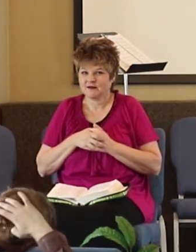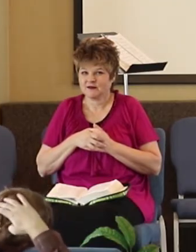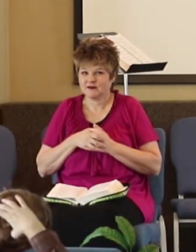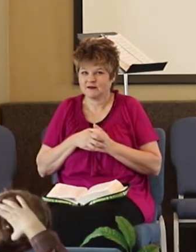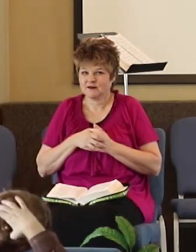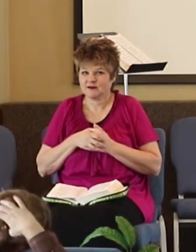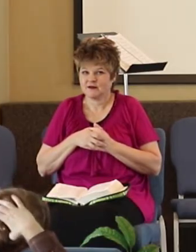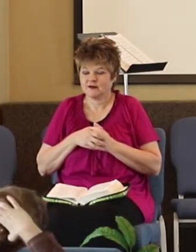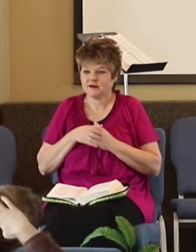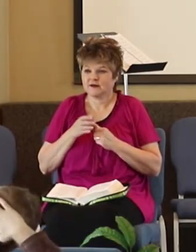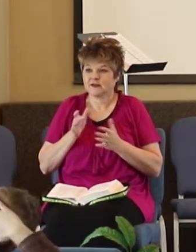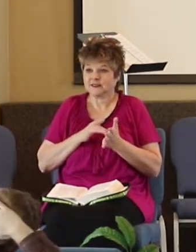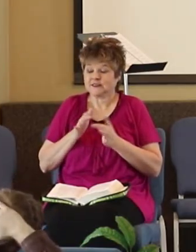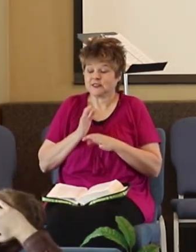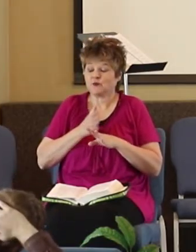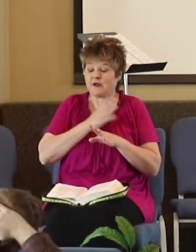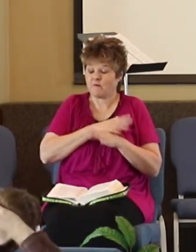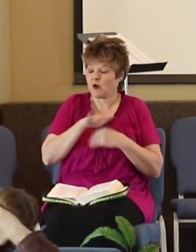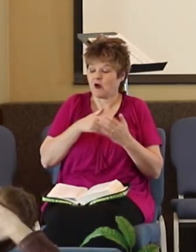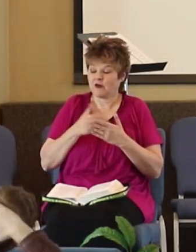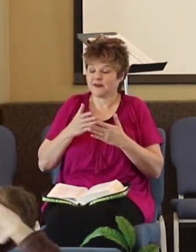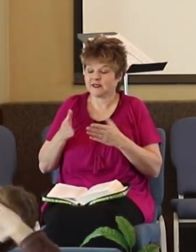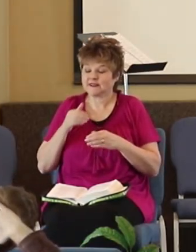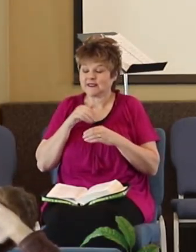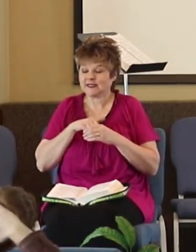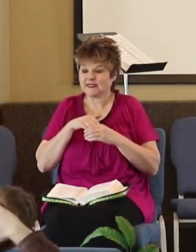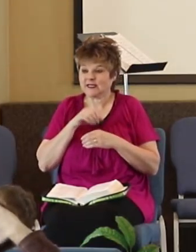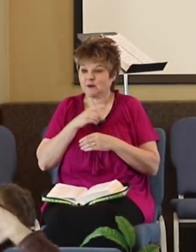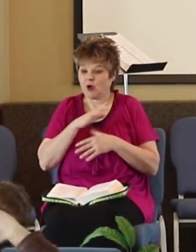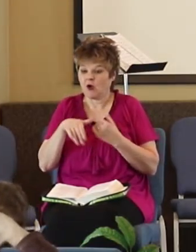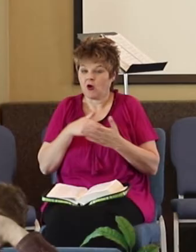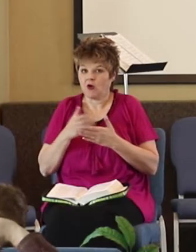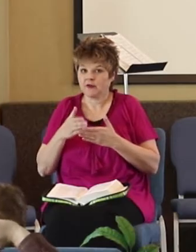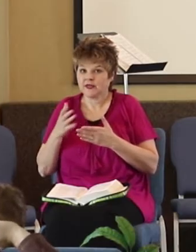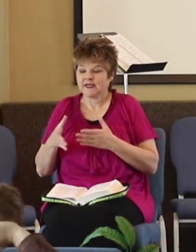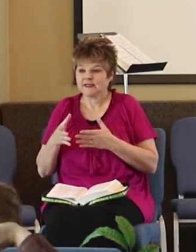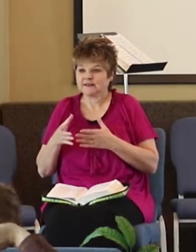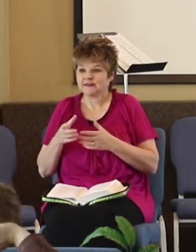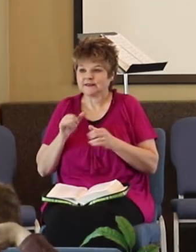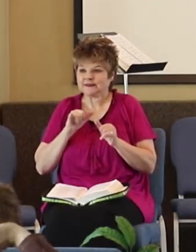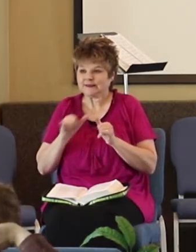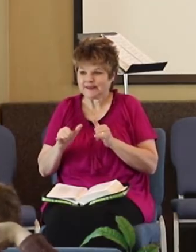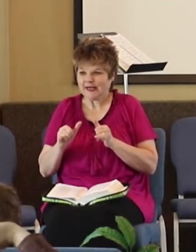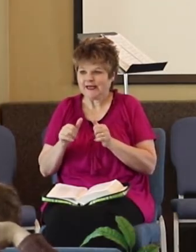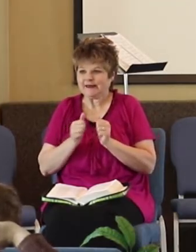He is before all things, and in him all things hold together.